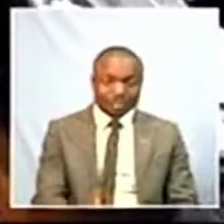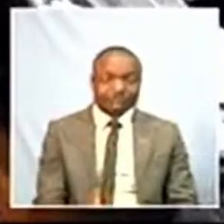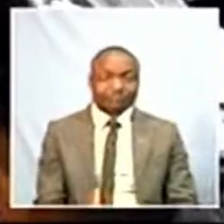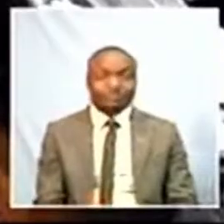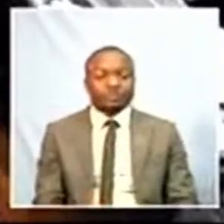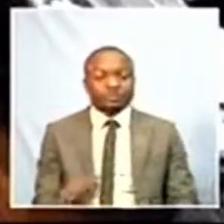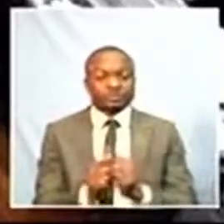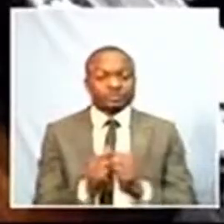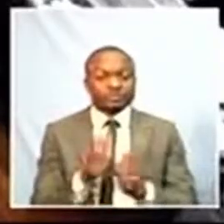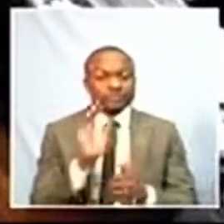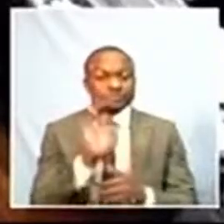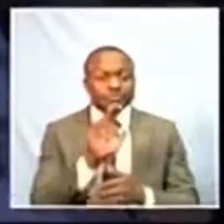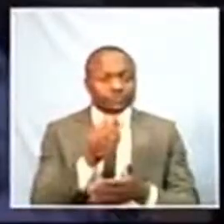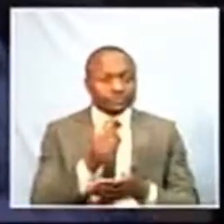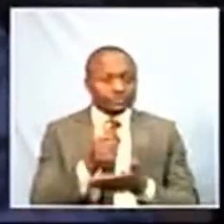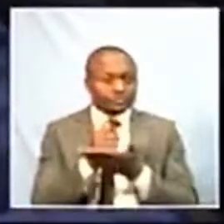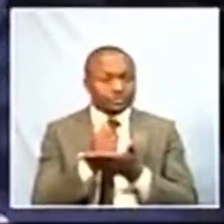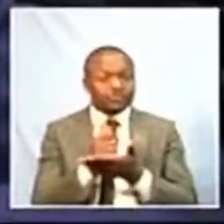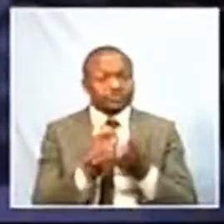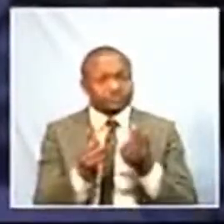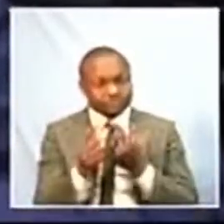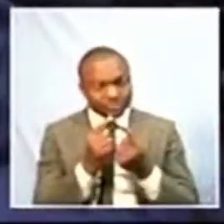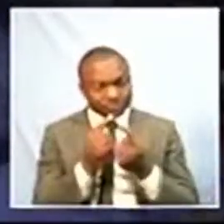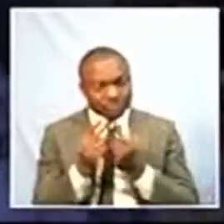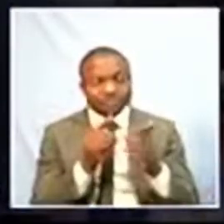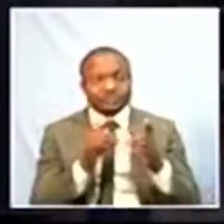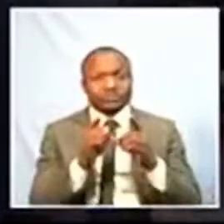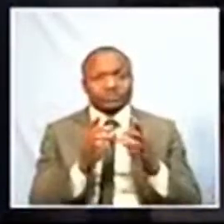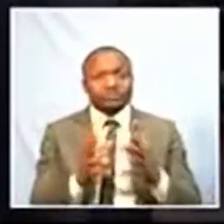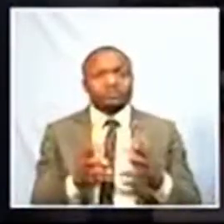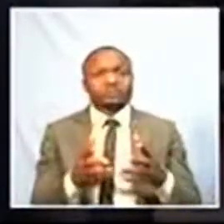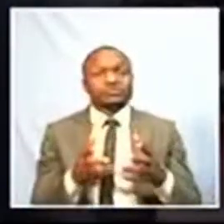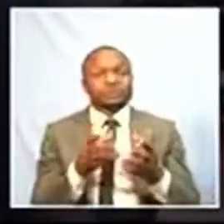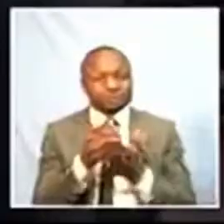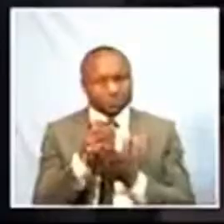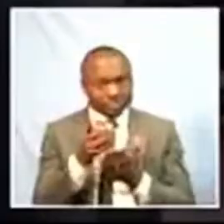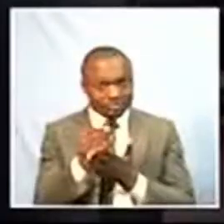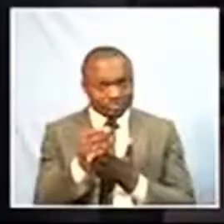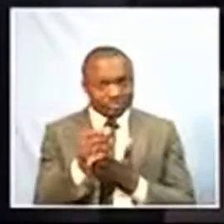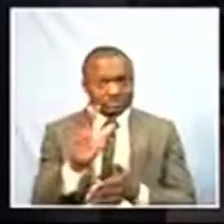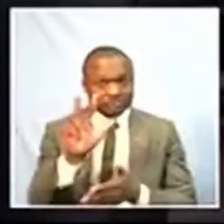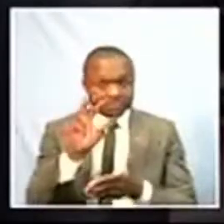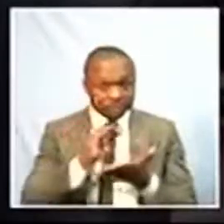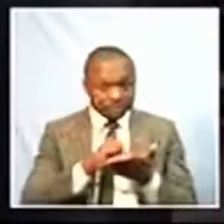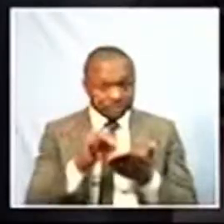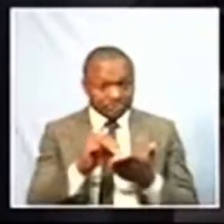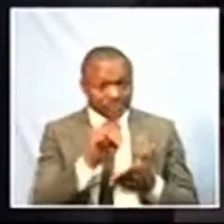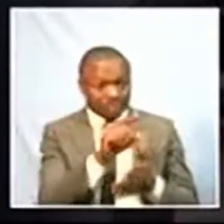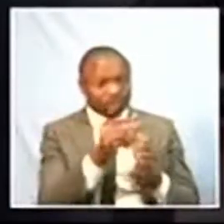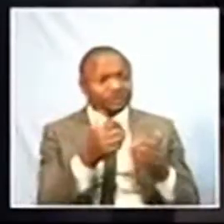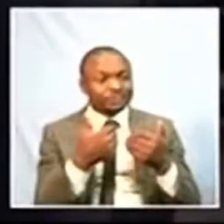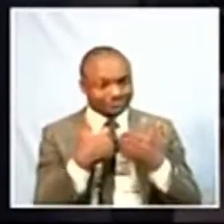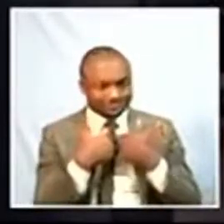With your indulgence, allow me to interact with the Director of Finance. The 3 million that you have